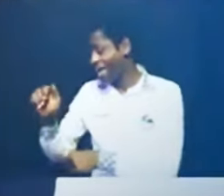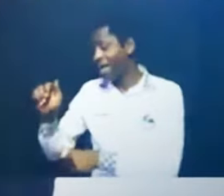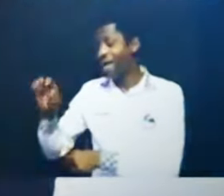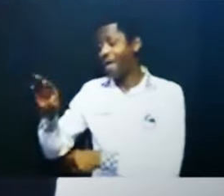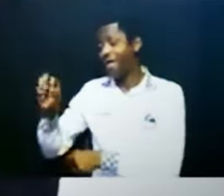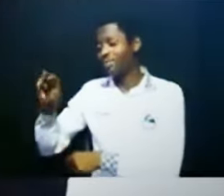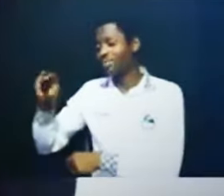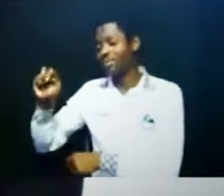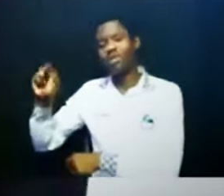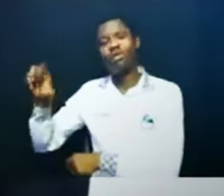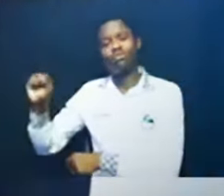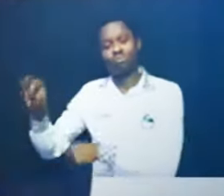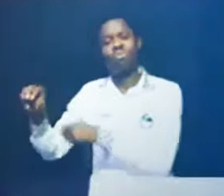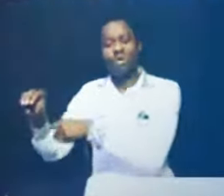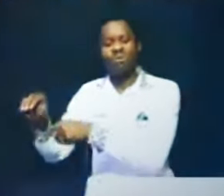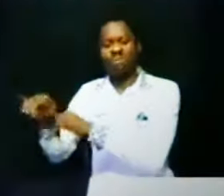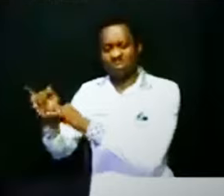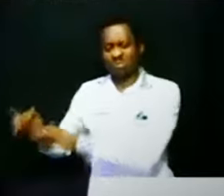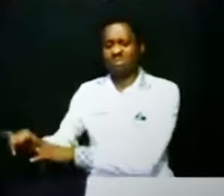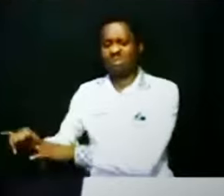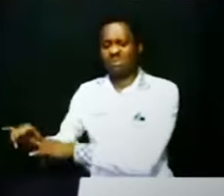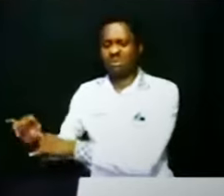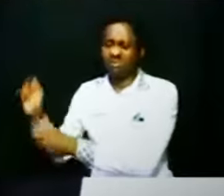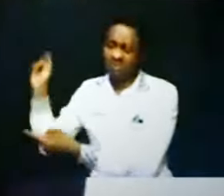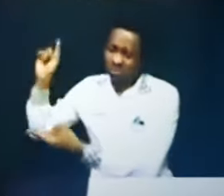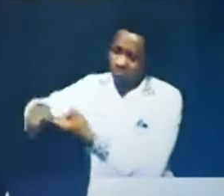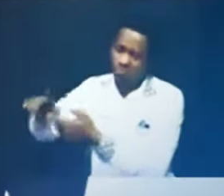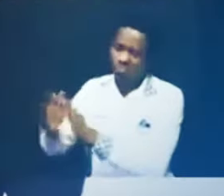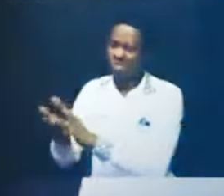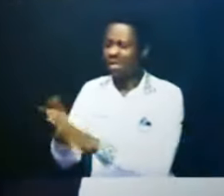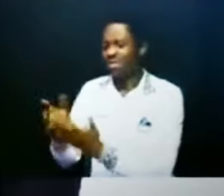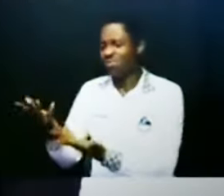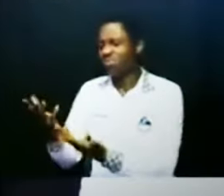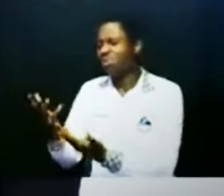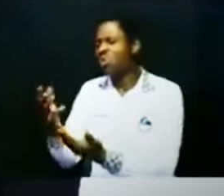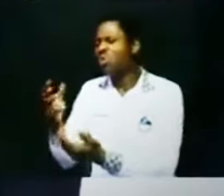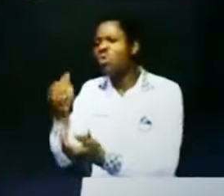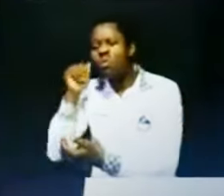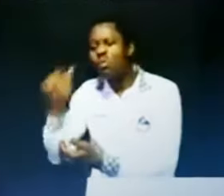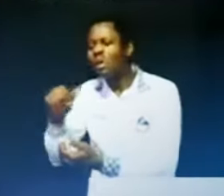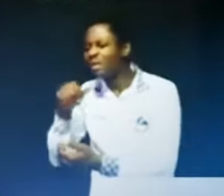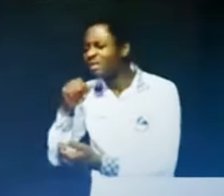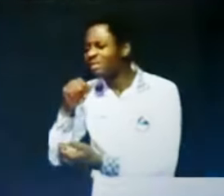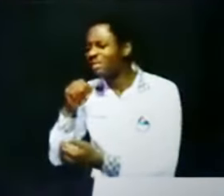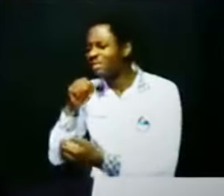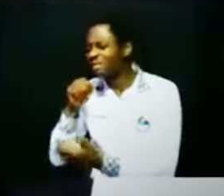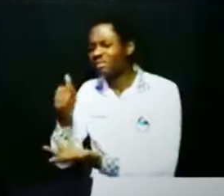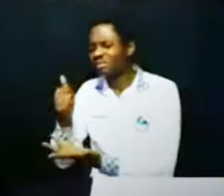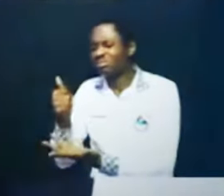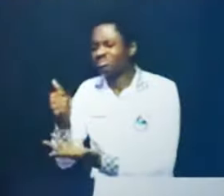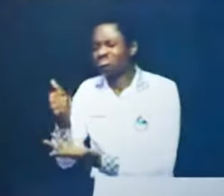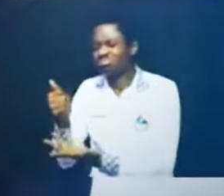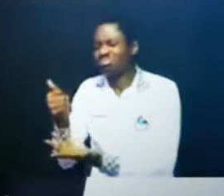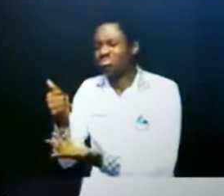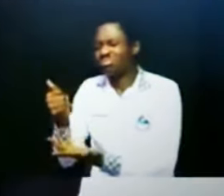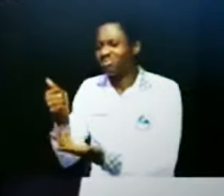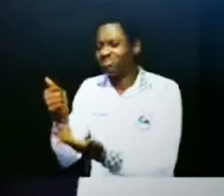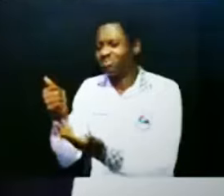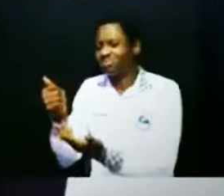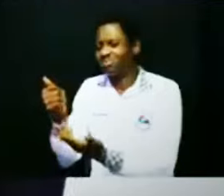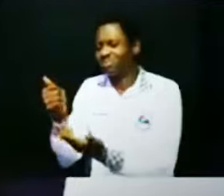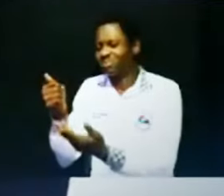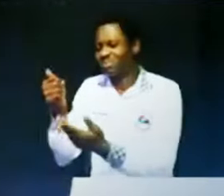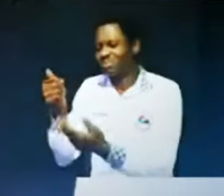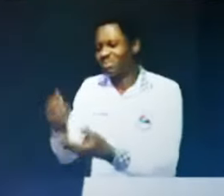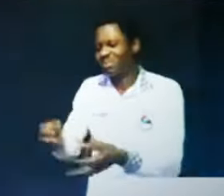Amnon eniwa dana na efe minua muawano oye unua mfa wakoma ento asemi so na Tamar